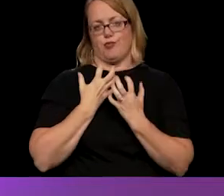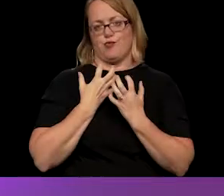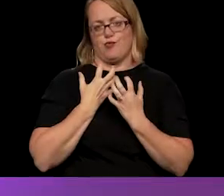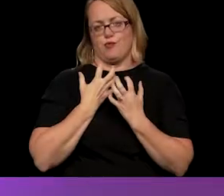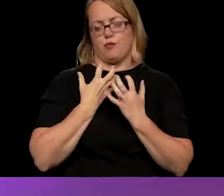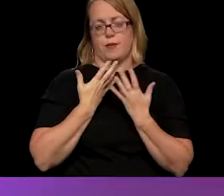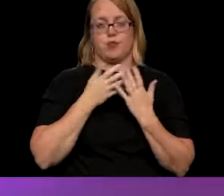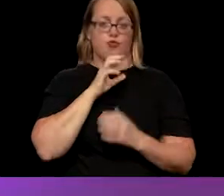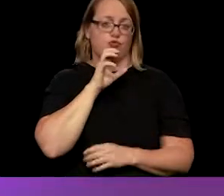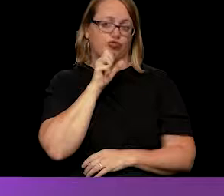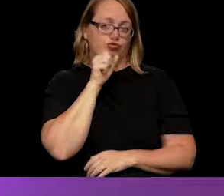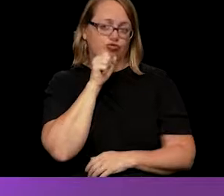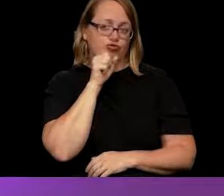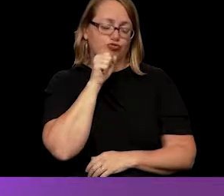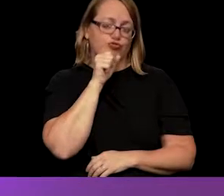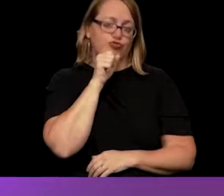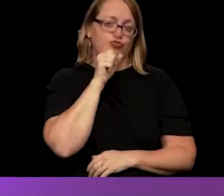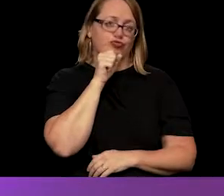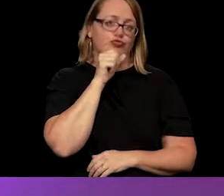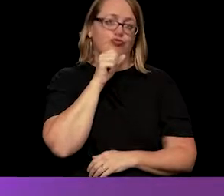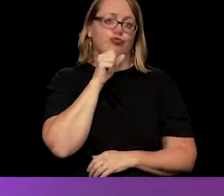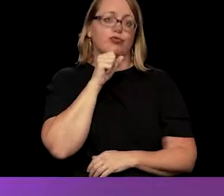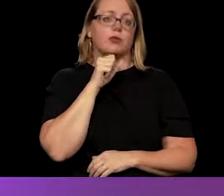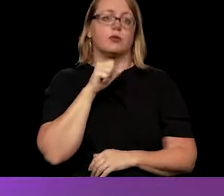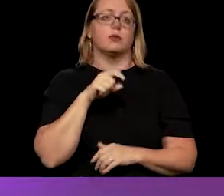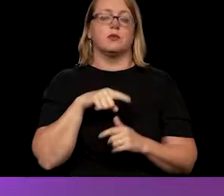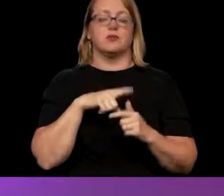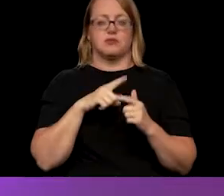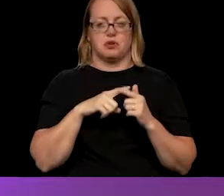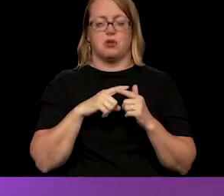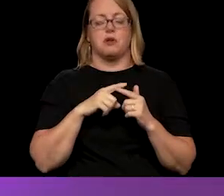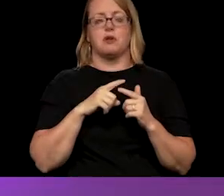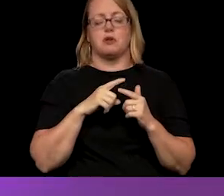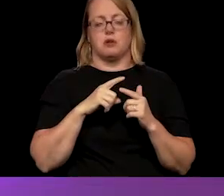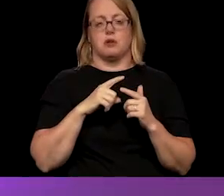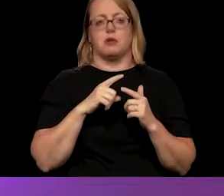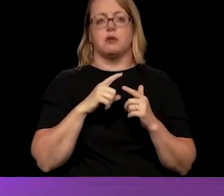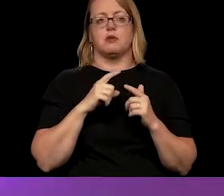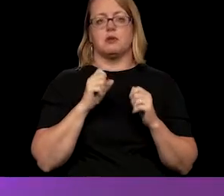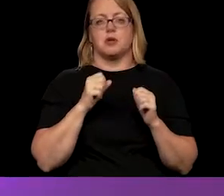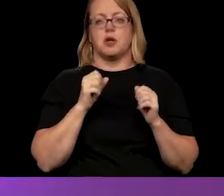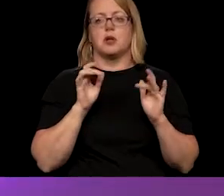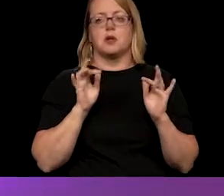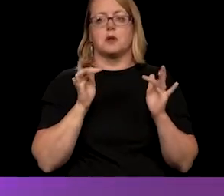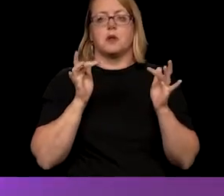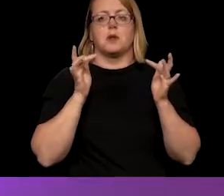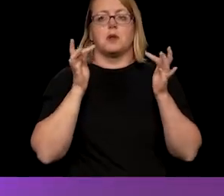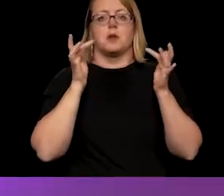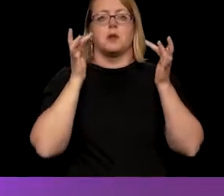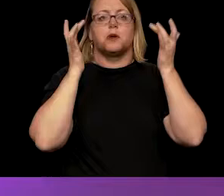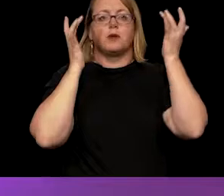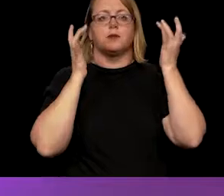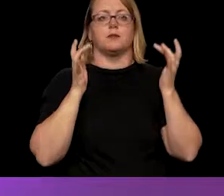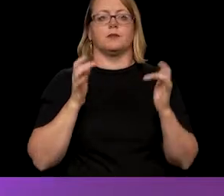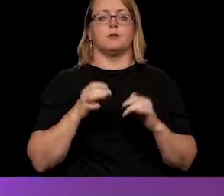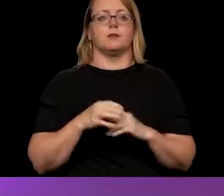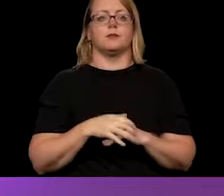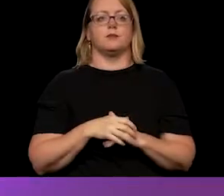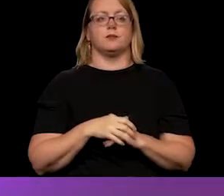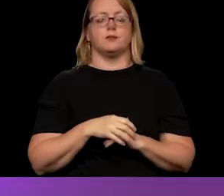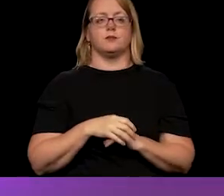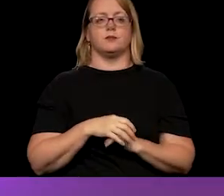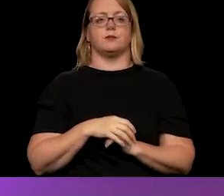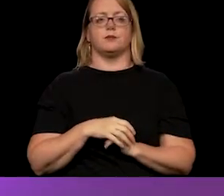little bit similar, but we are going to skip the purple, and we don't really need that much red either. We're going to go right